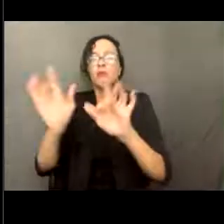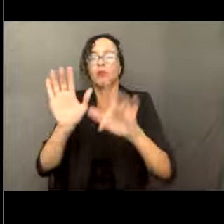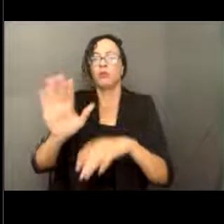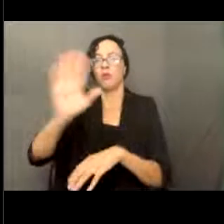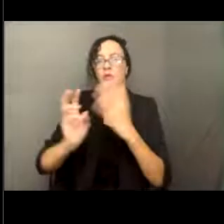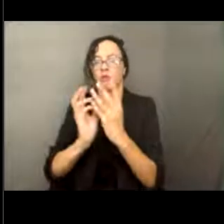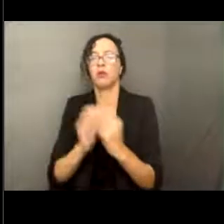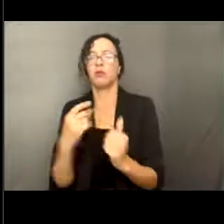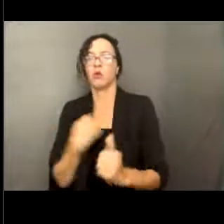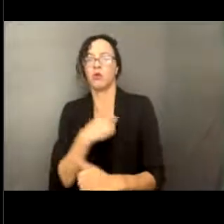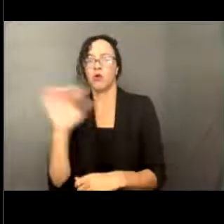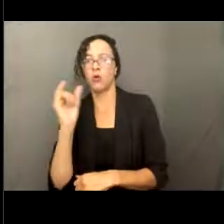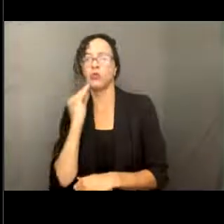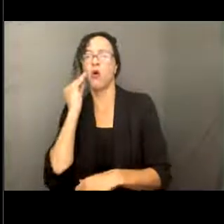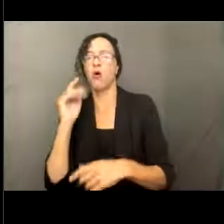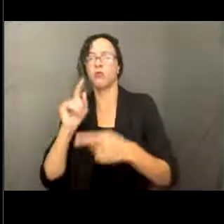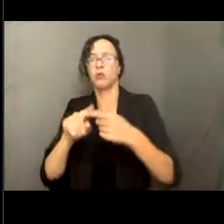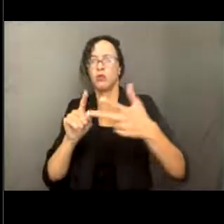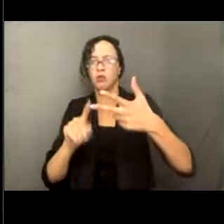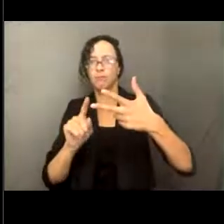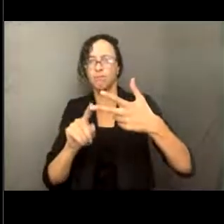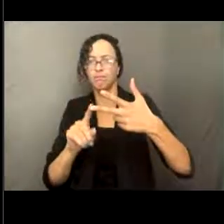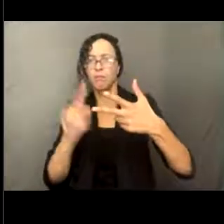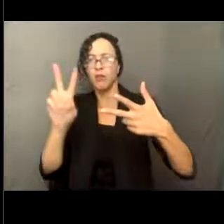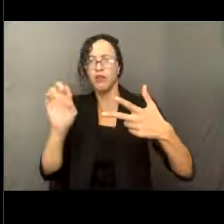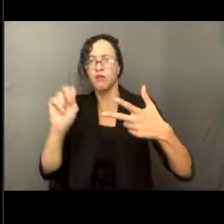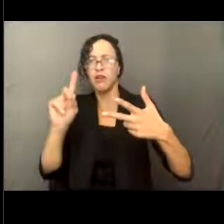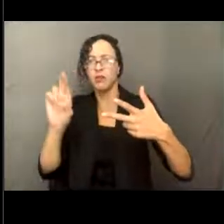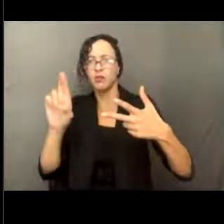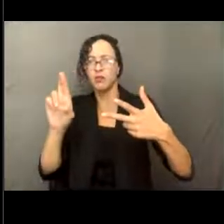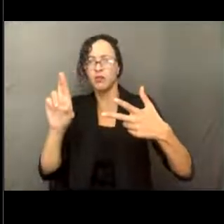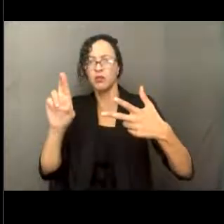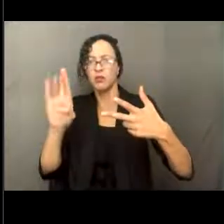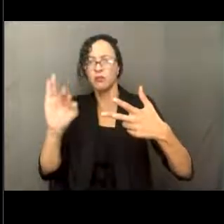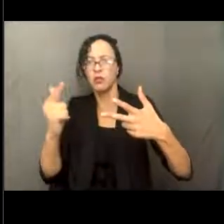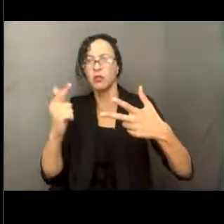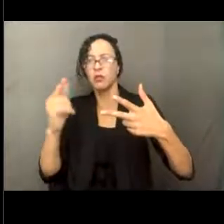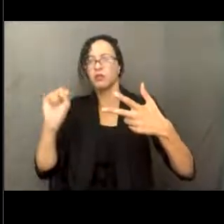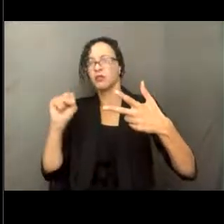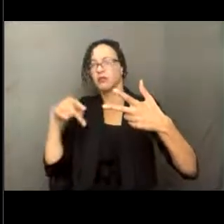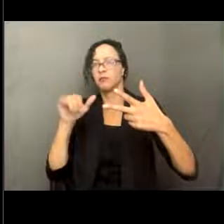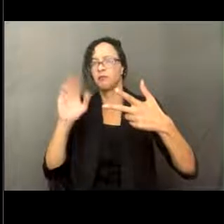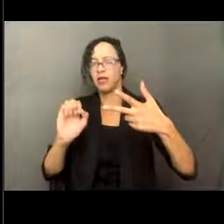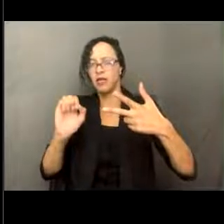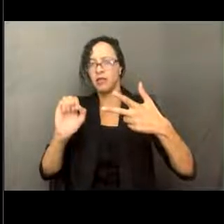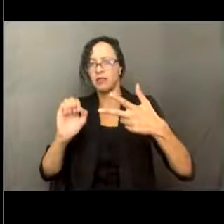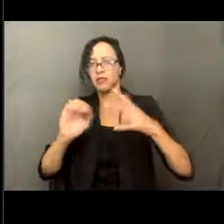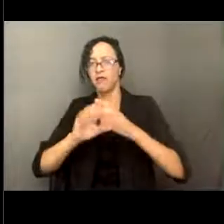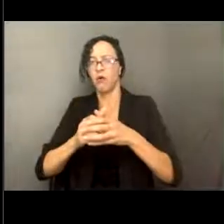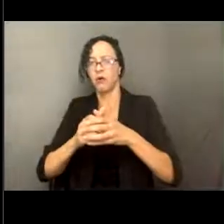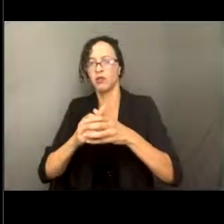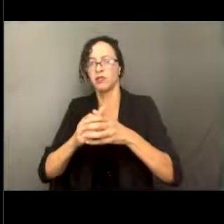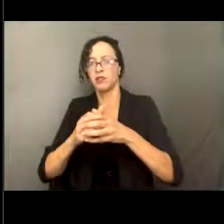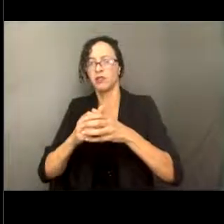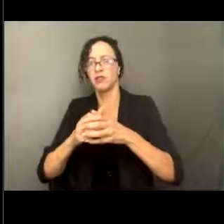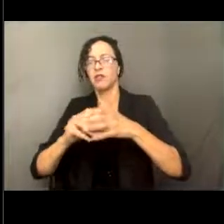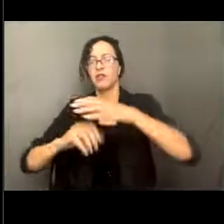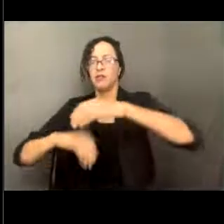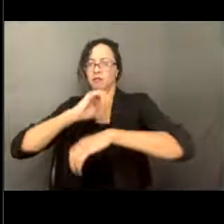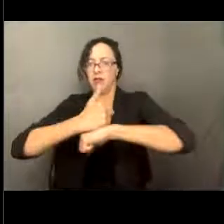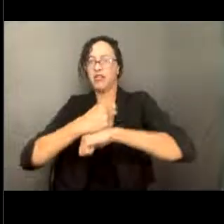Space Force Base. I always have to slow down when I say it because I always want to say Air Force Base. Space Force Base, which is located near the city of